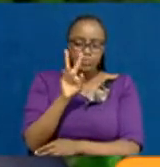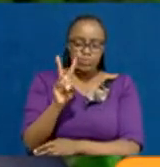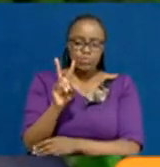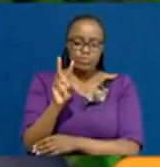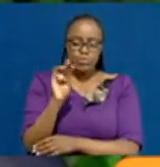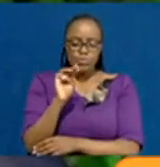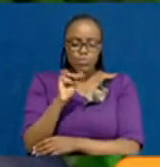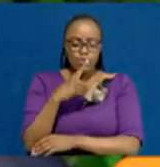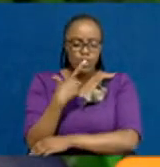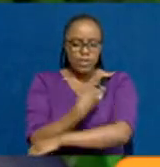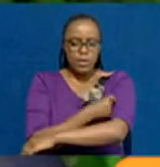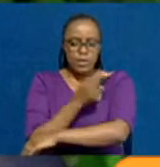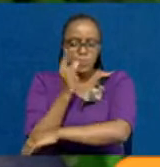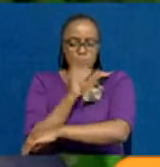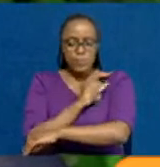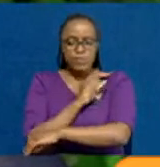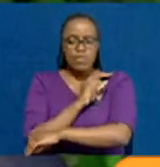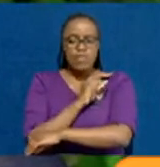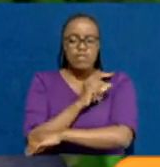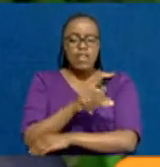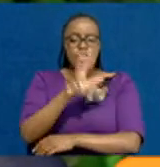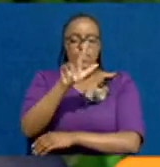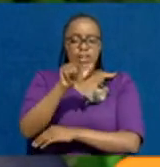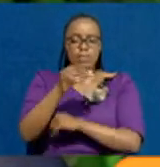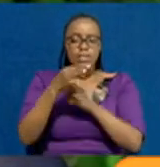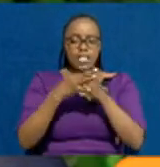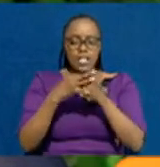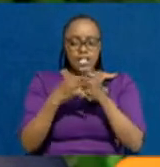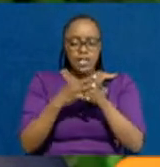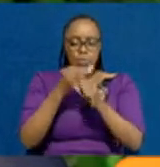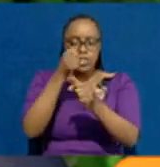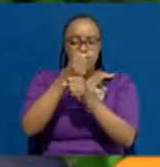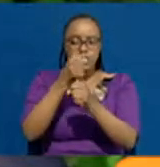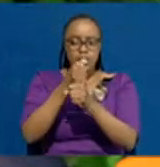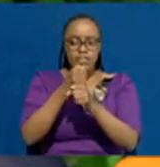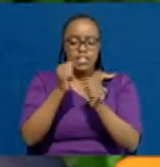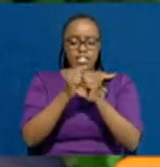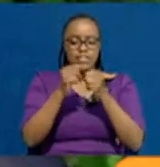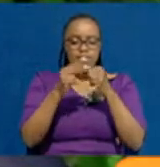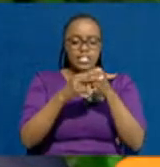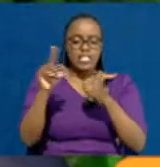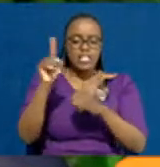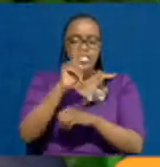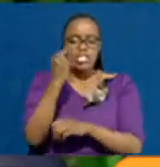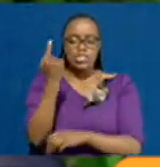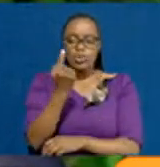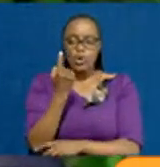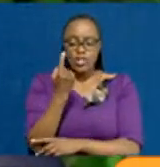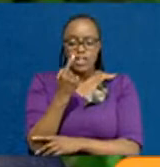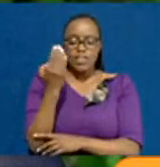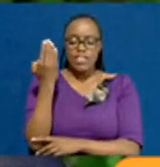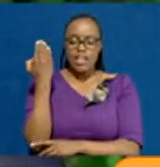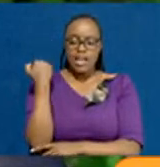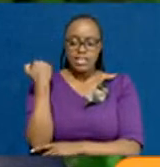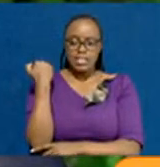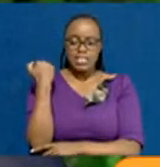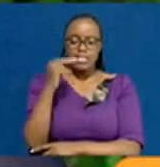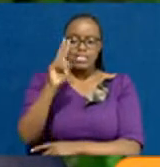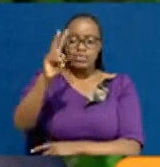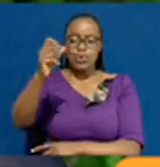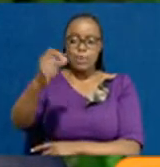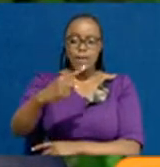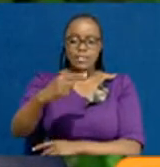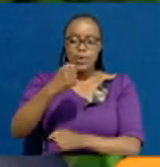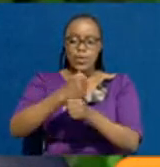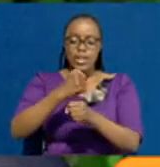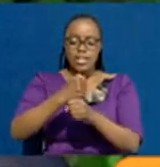been administered, 3.8 of them were actually done in 17 days. And in the last 2 months, we